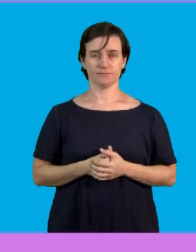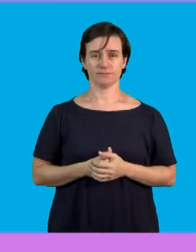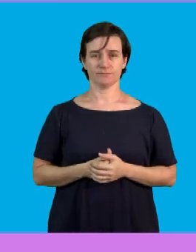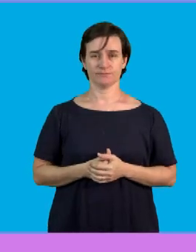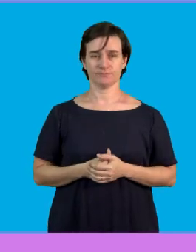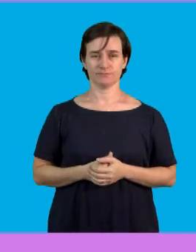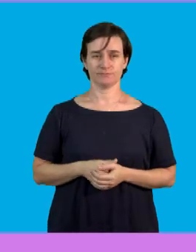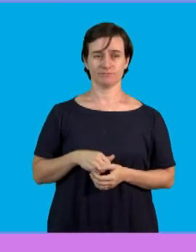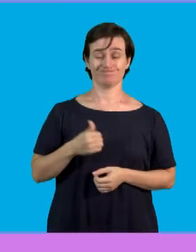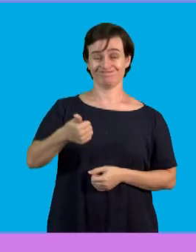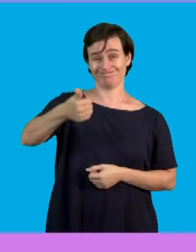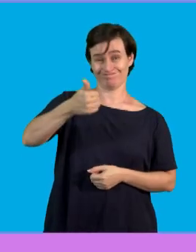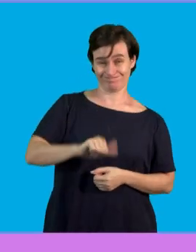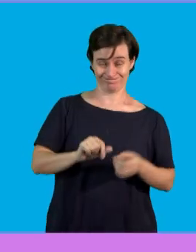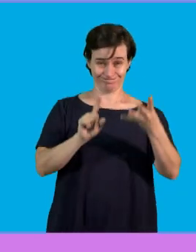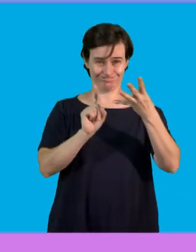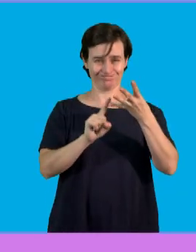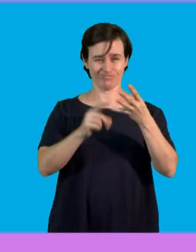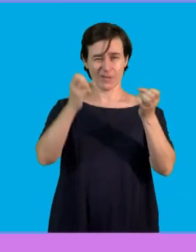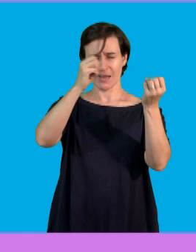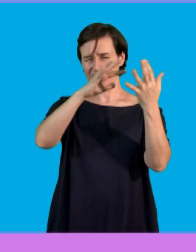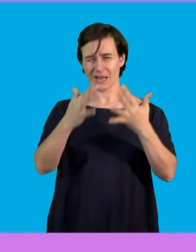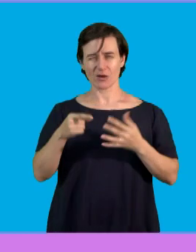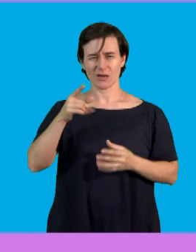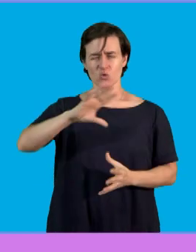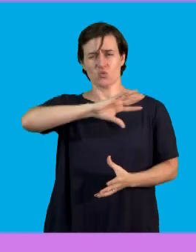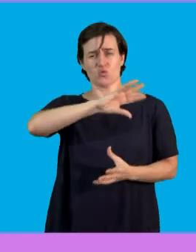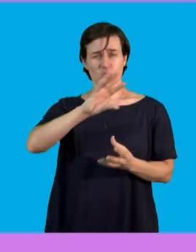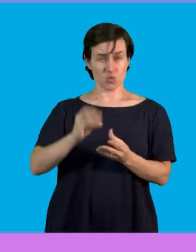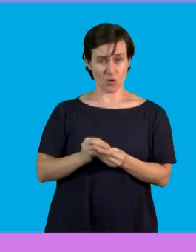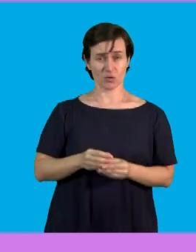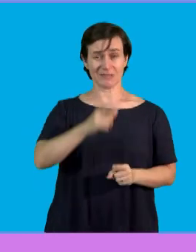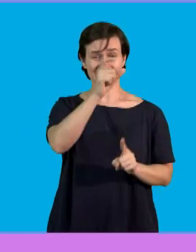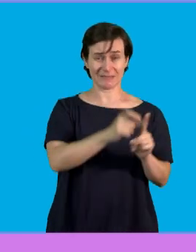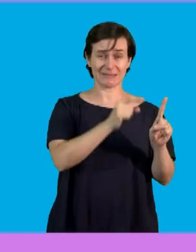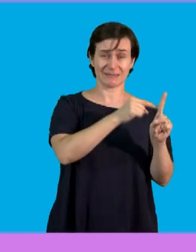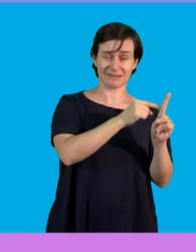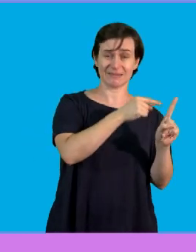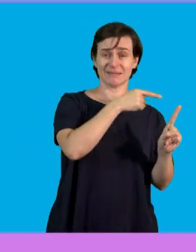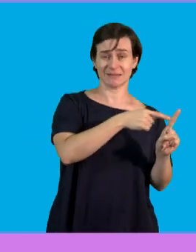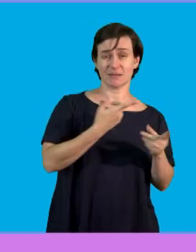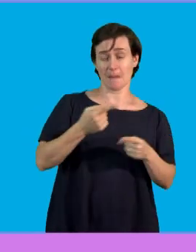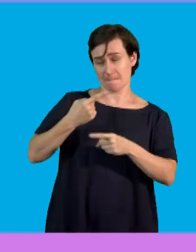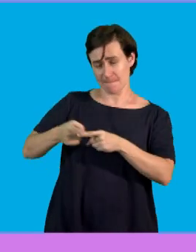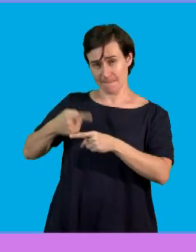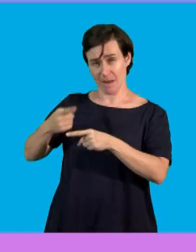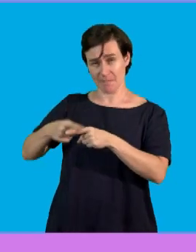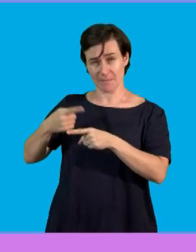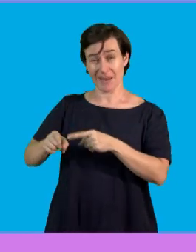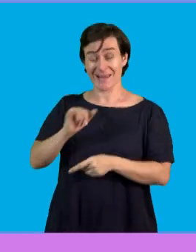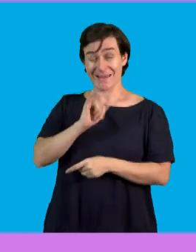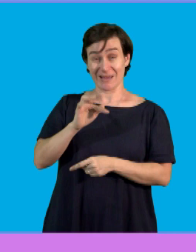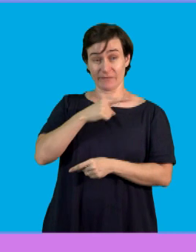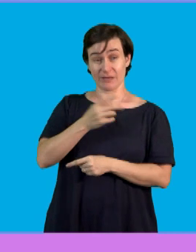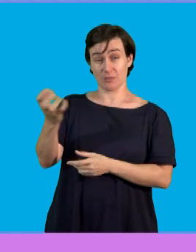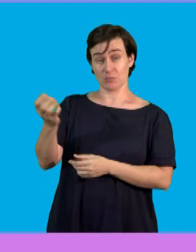Number D, calculate how much in total will Mr. Jones pay if he